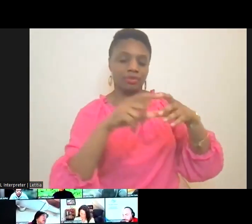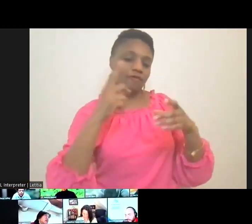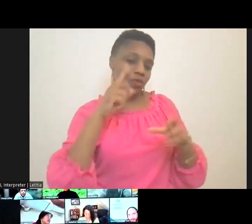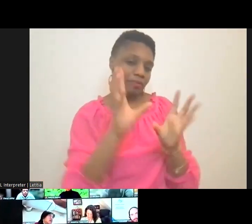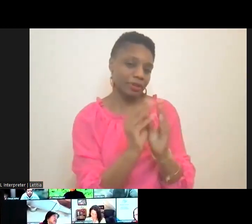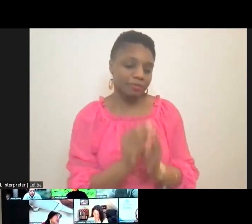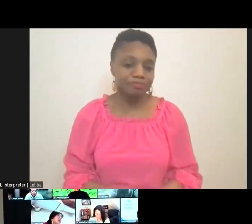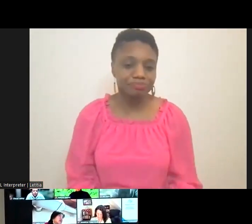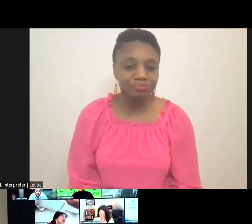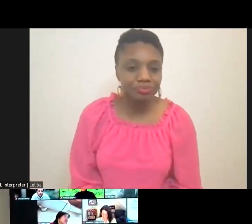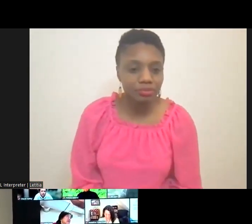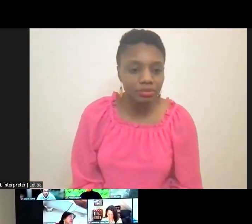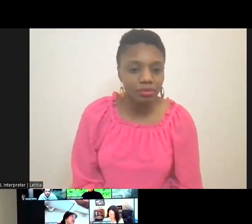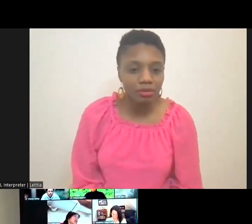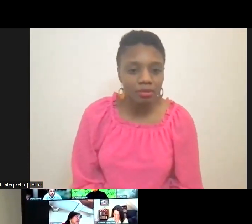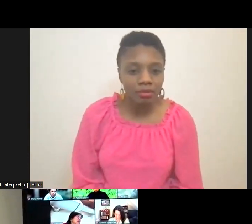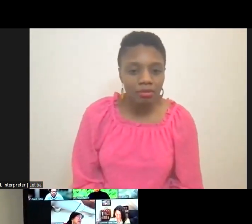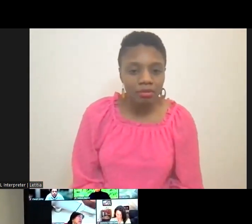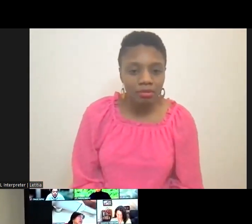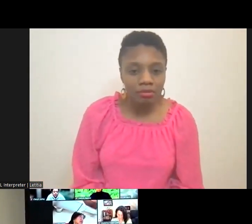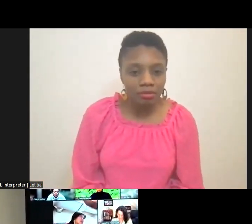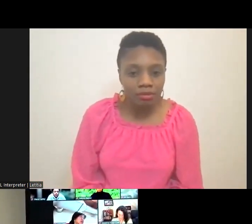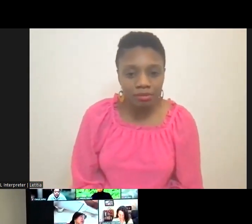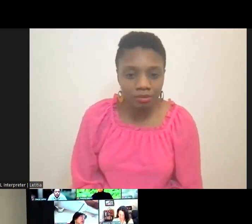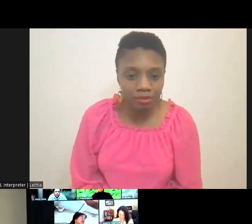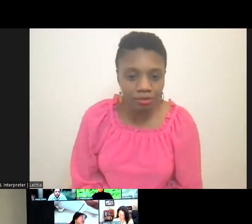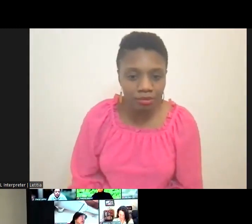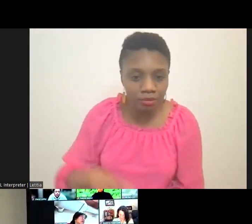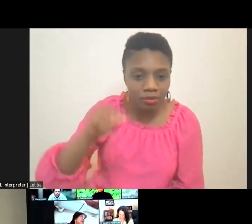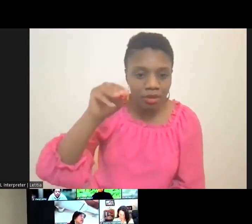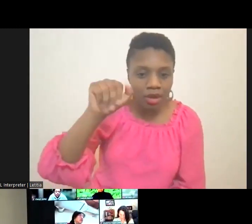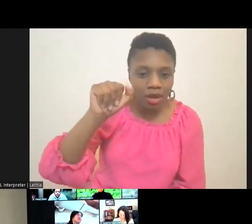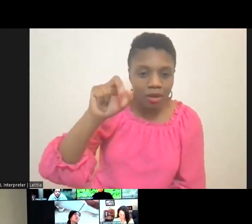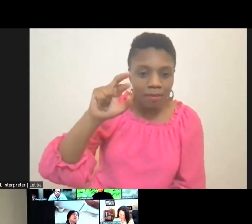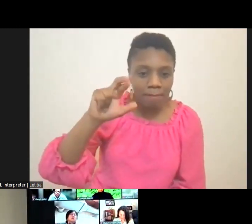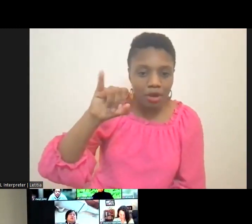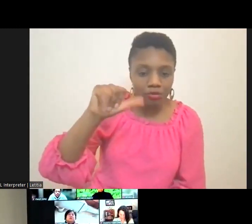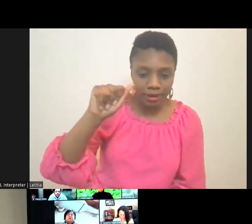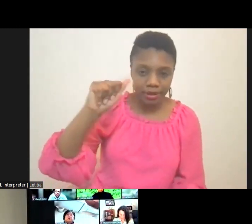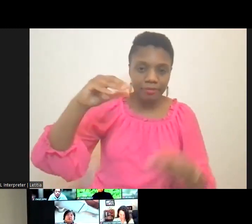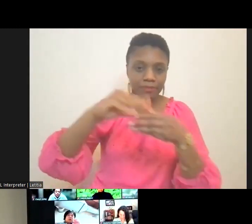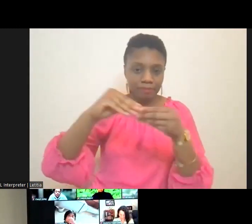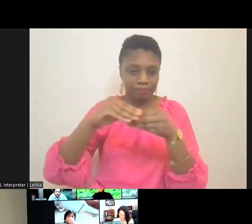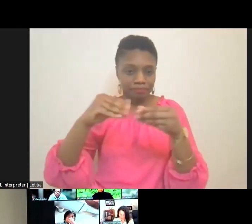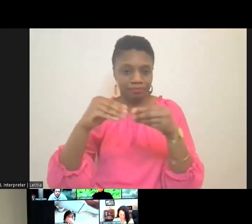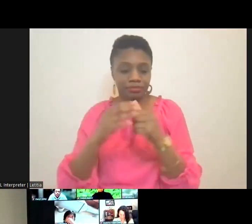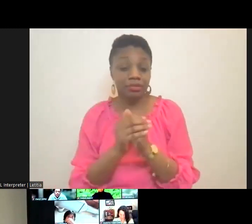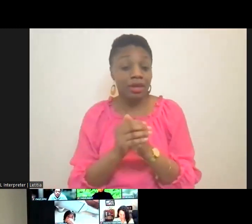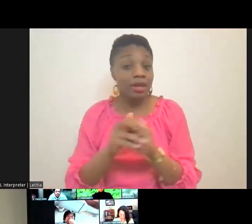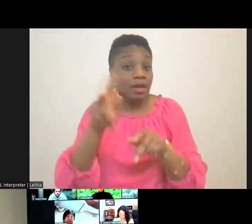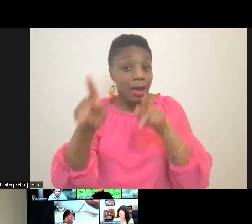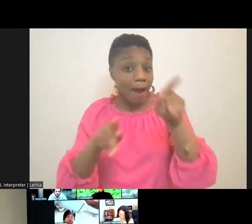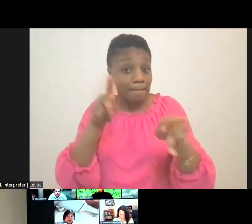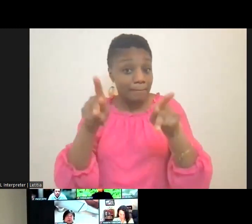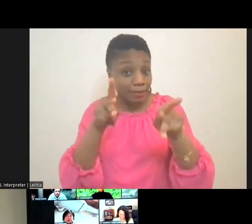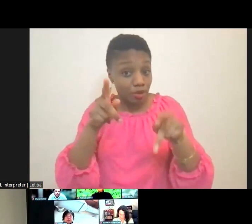So I think this gives me a little bit of homework. And for the next, I guess, let me ask, would folks be interested in hearing from the